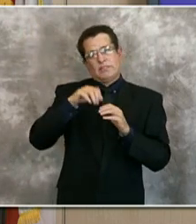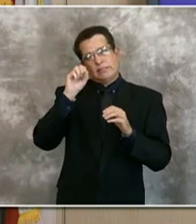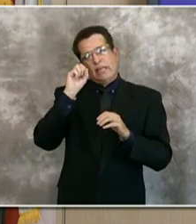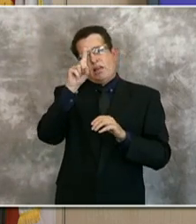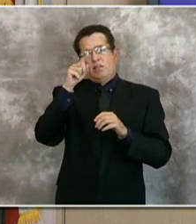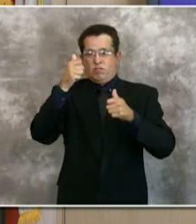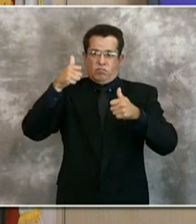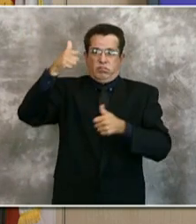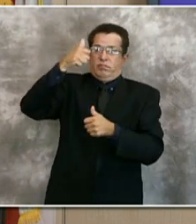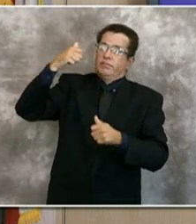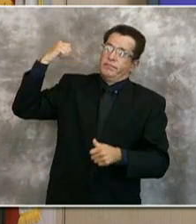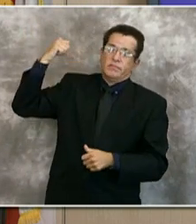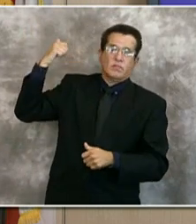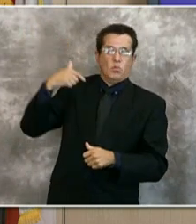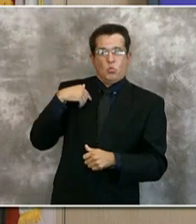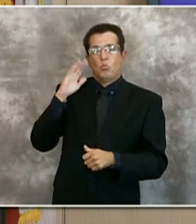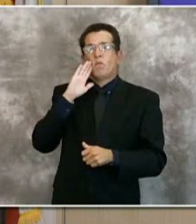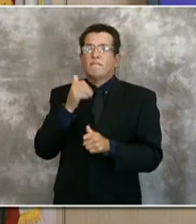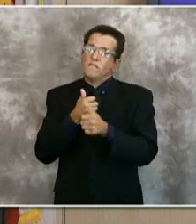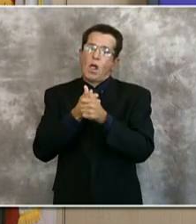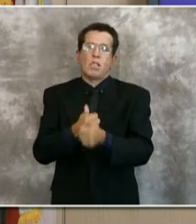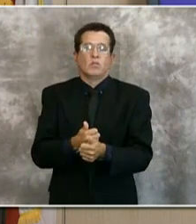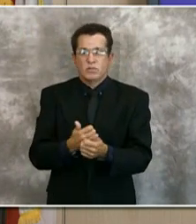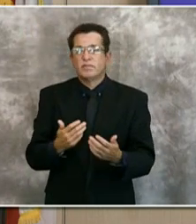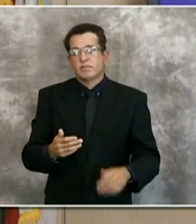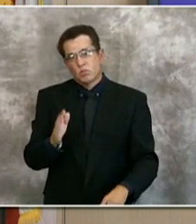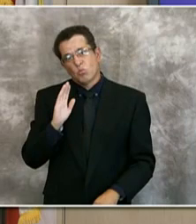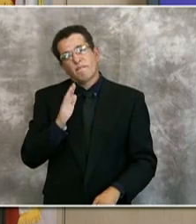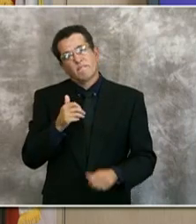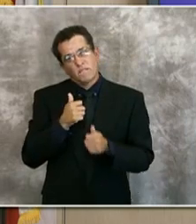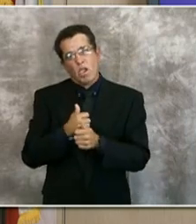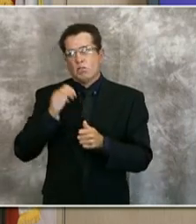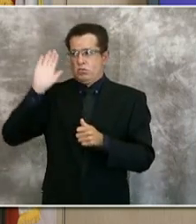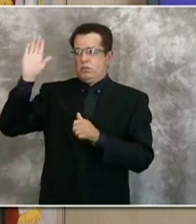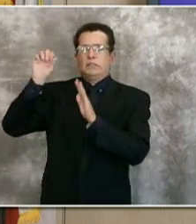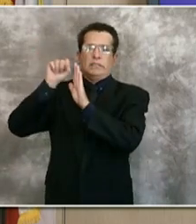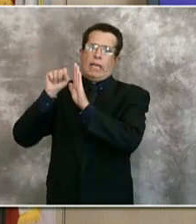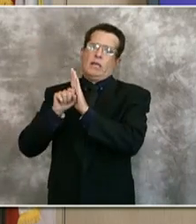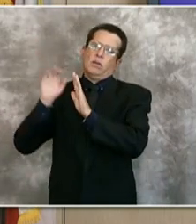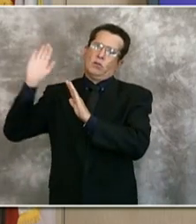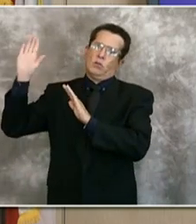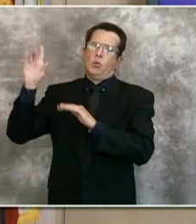them as we expect most other counties will do. Thank you.